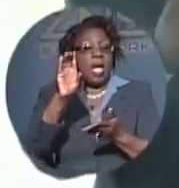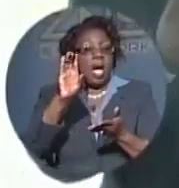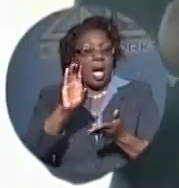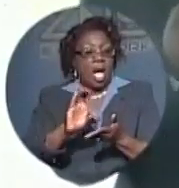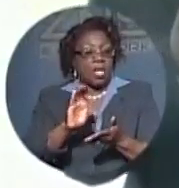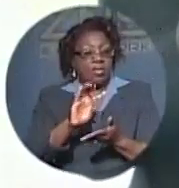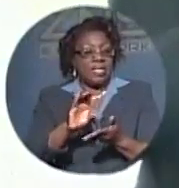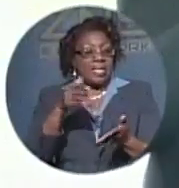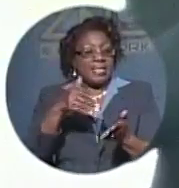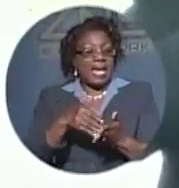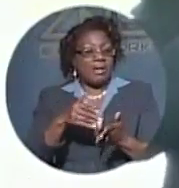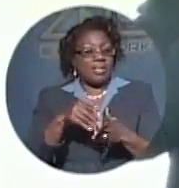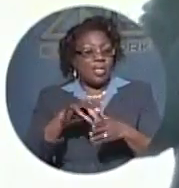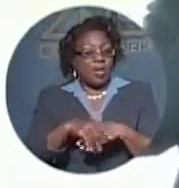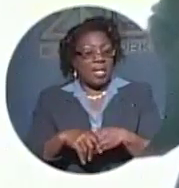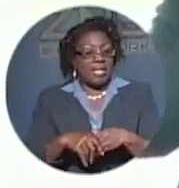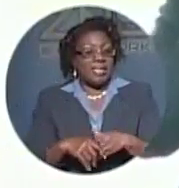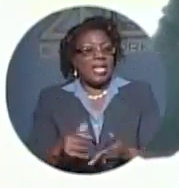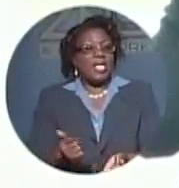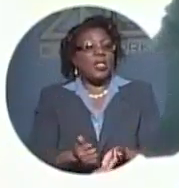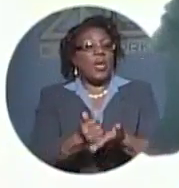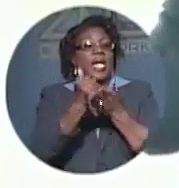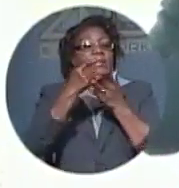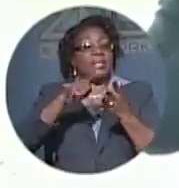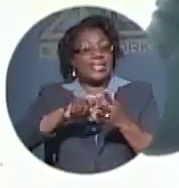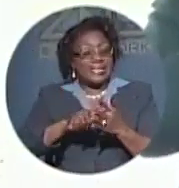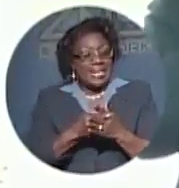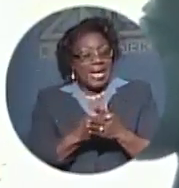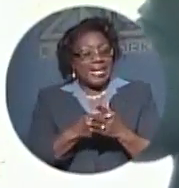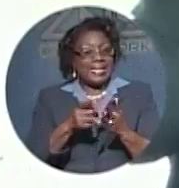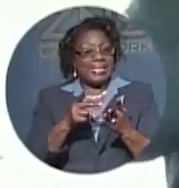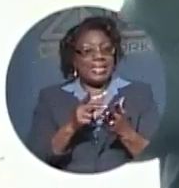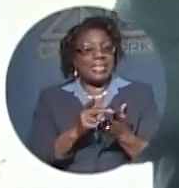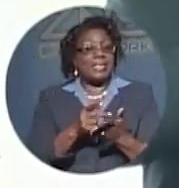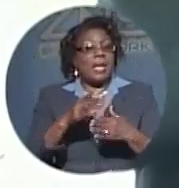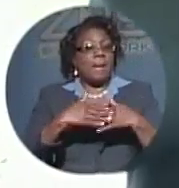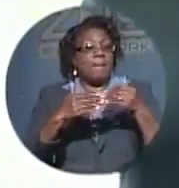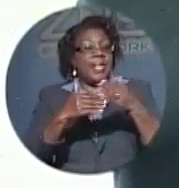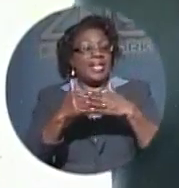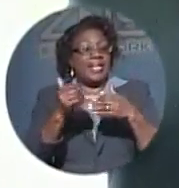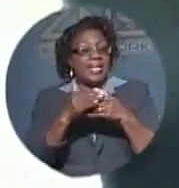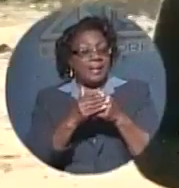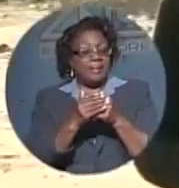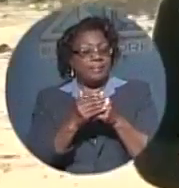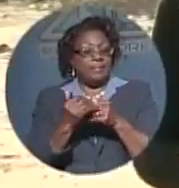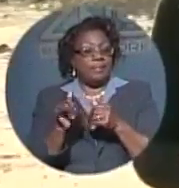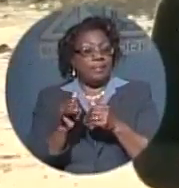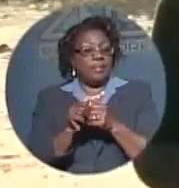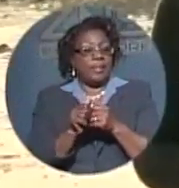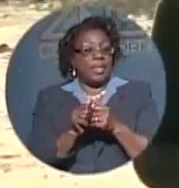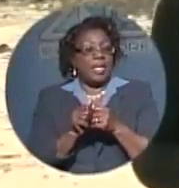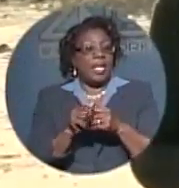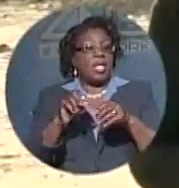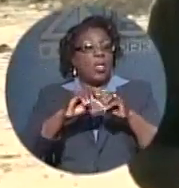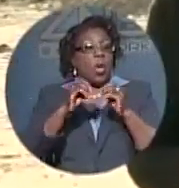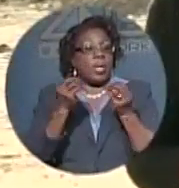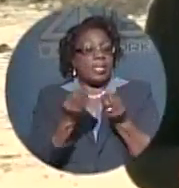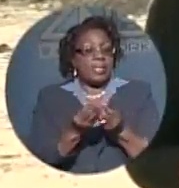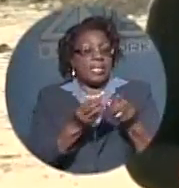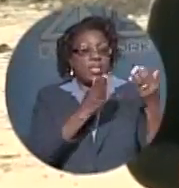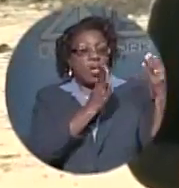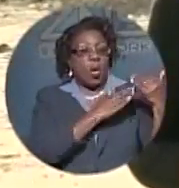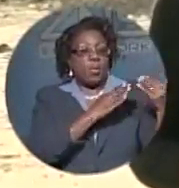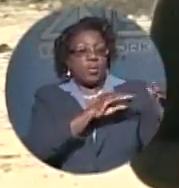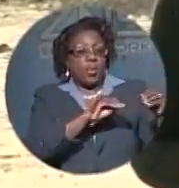in the pot to help him to get started with his project, and so we made good on that commitment. The organization hopes to